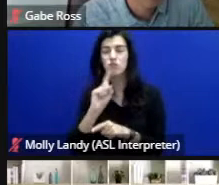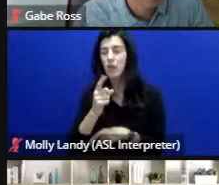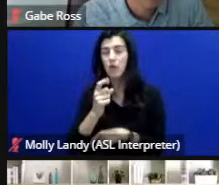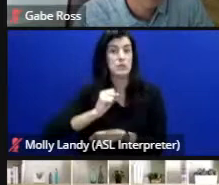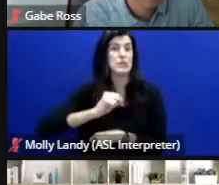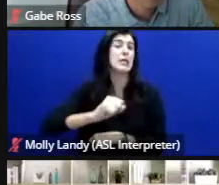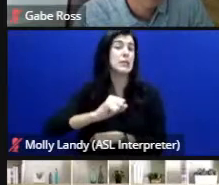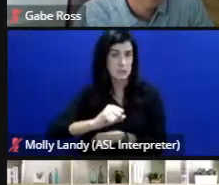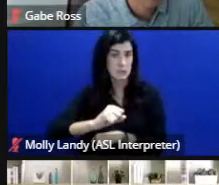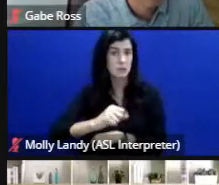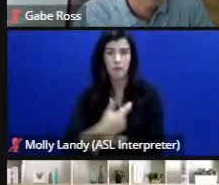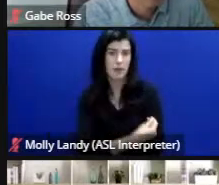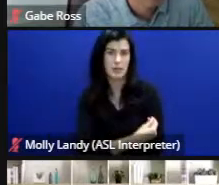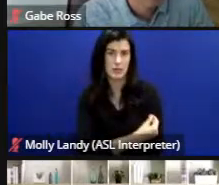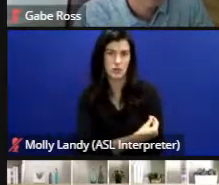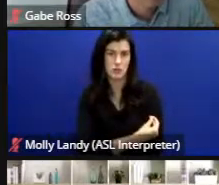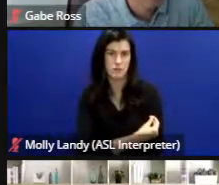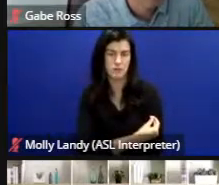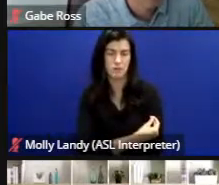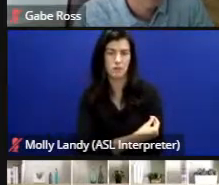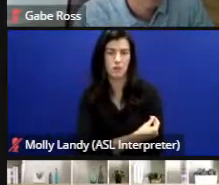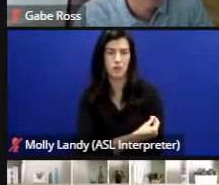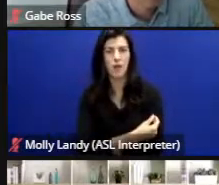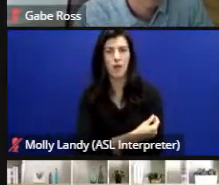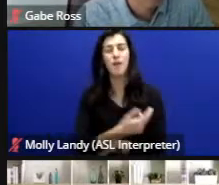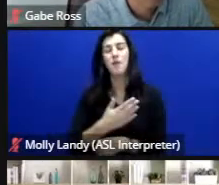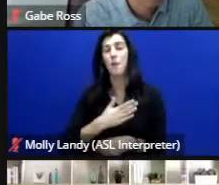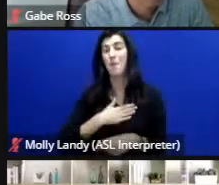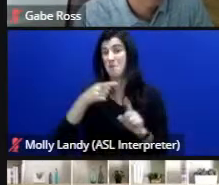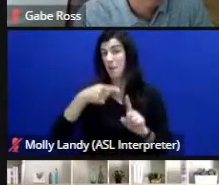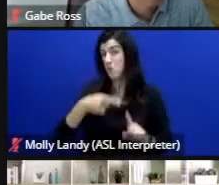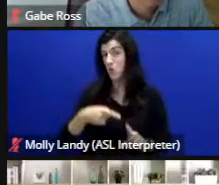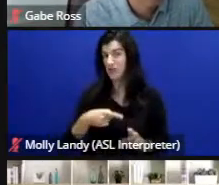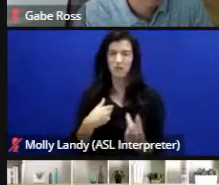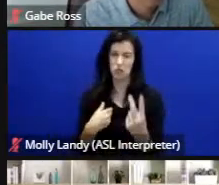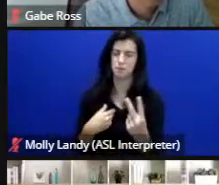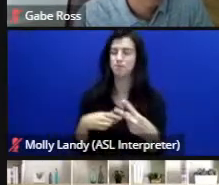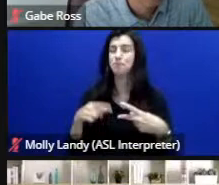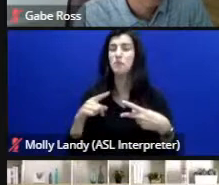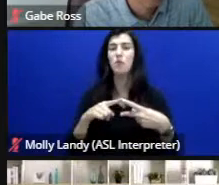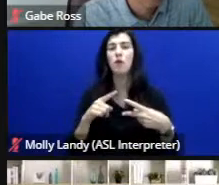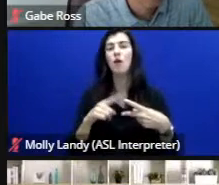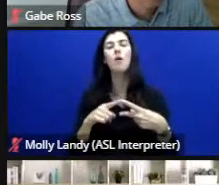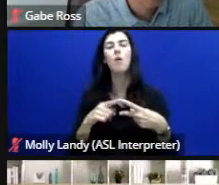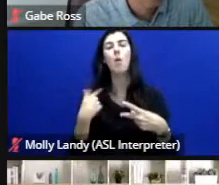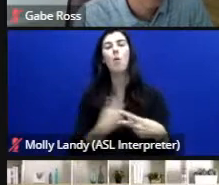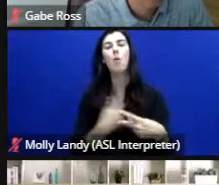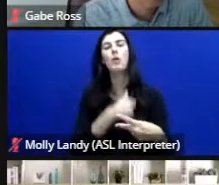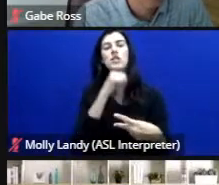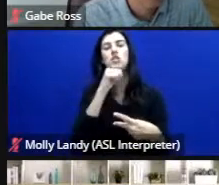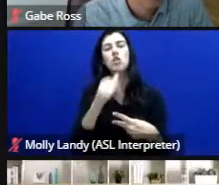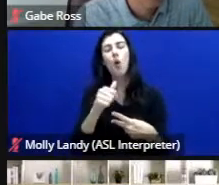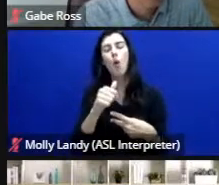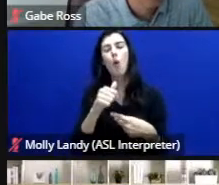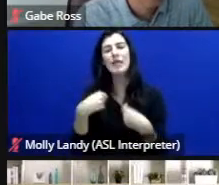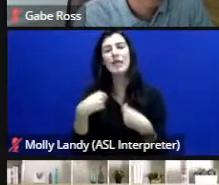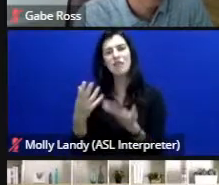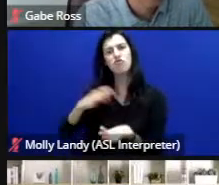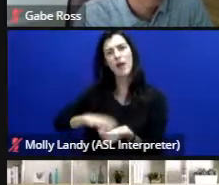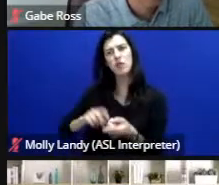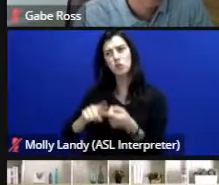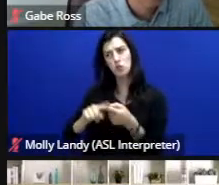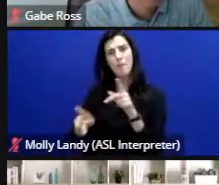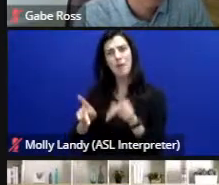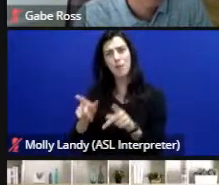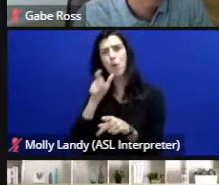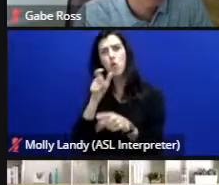vaccination. So my points is kind of 2. First of all, I think that people don't give the people who are sick the credit they deserve